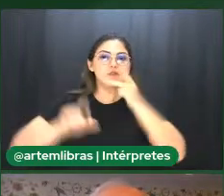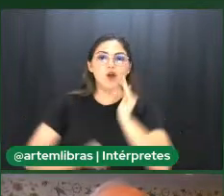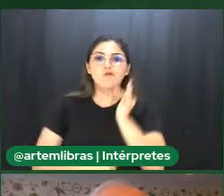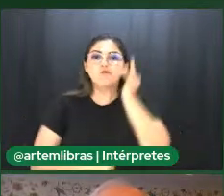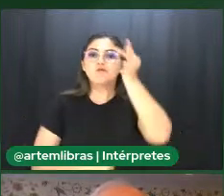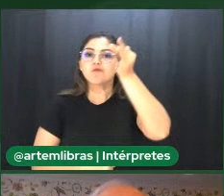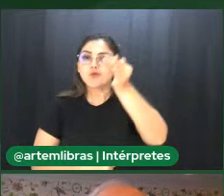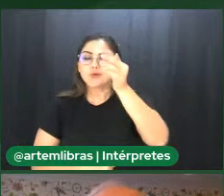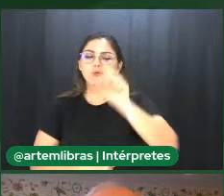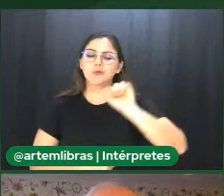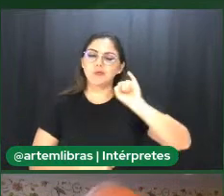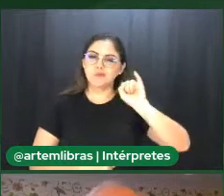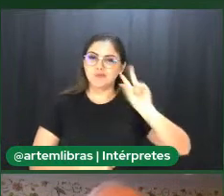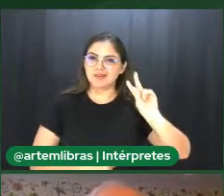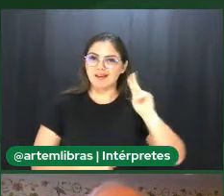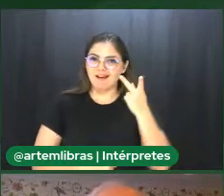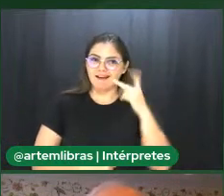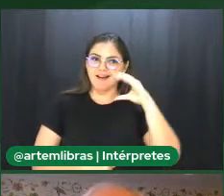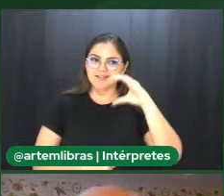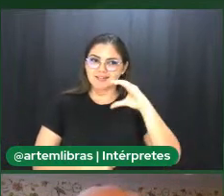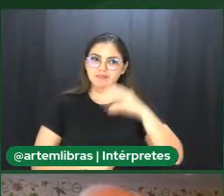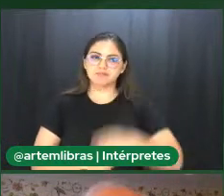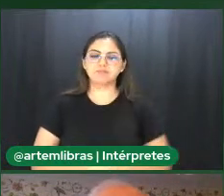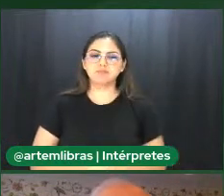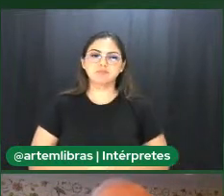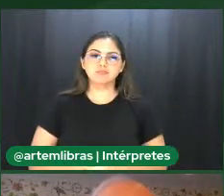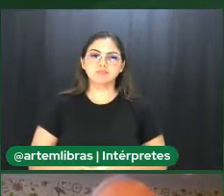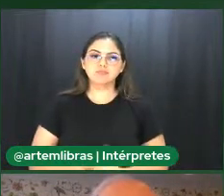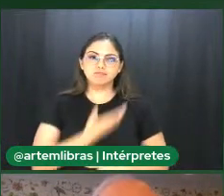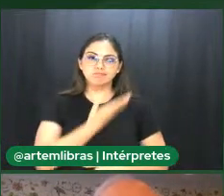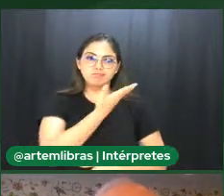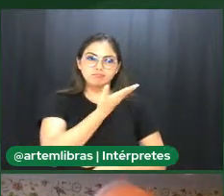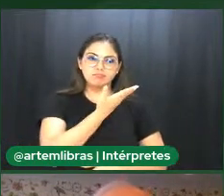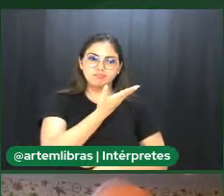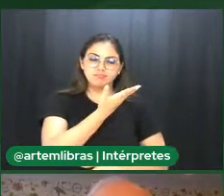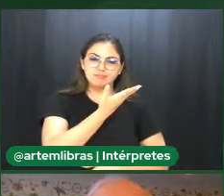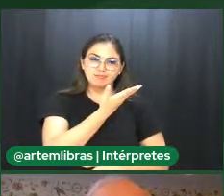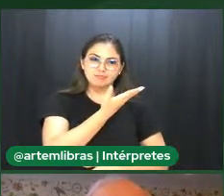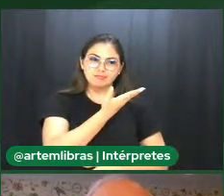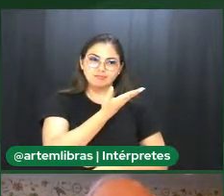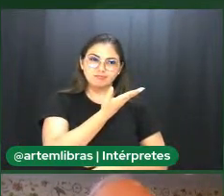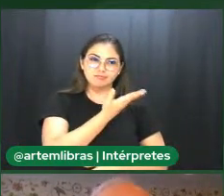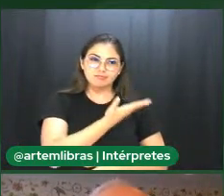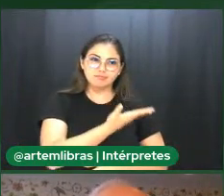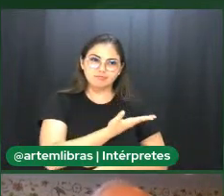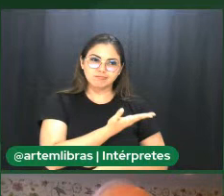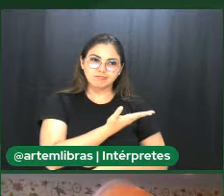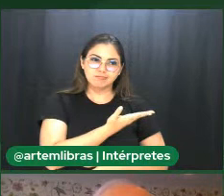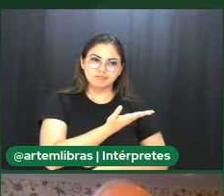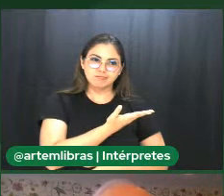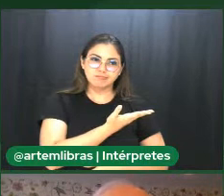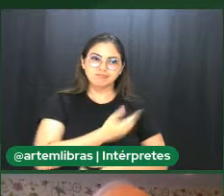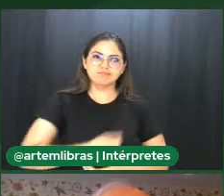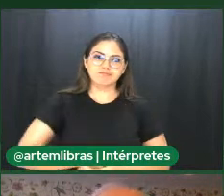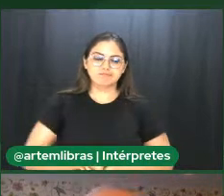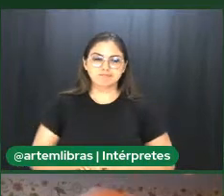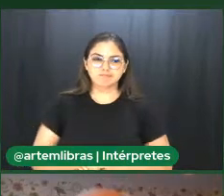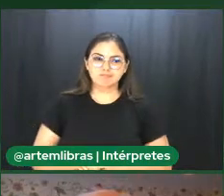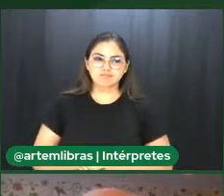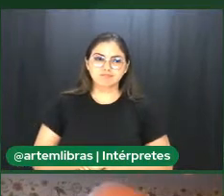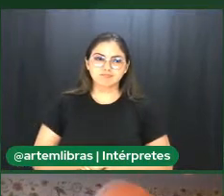week a notice to these people that covers the current issues and some further